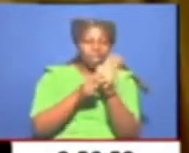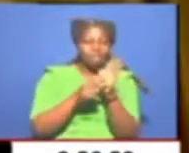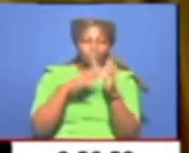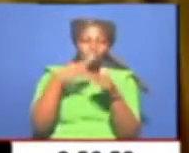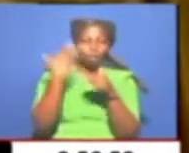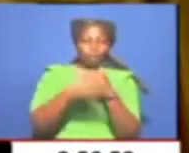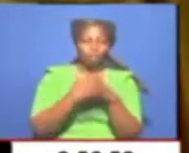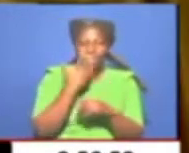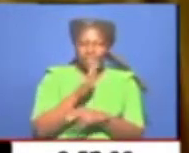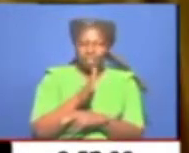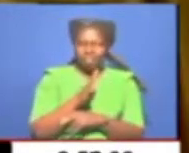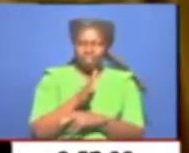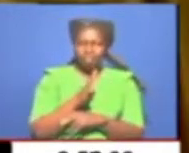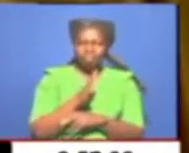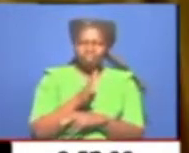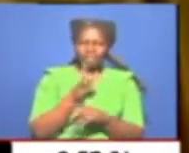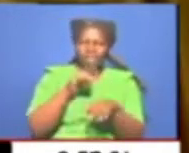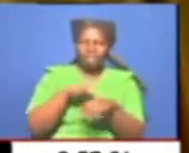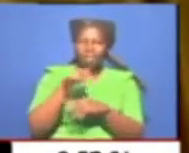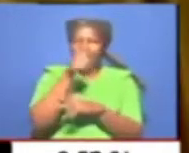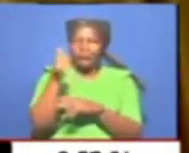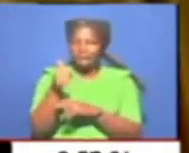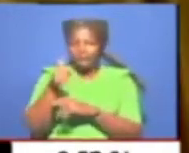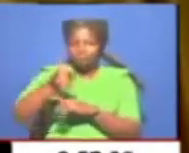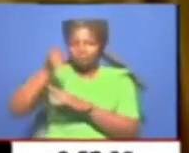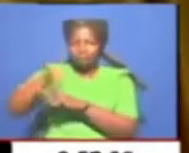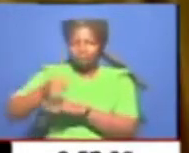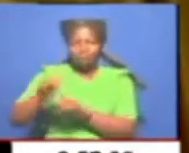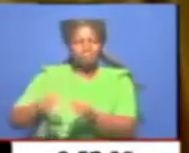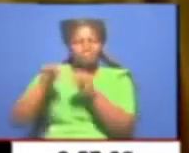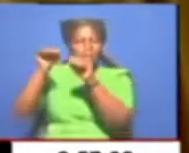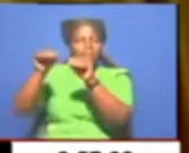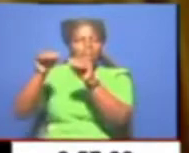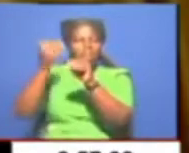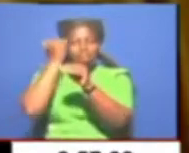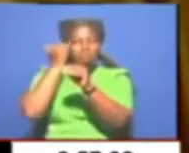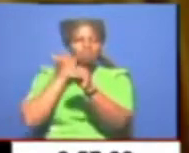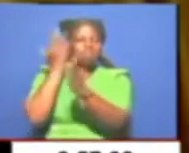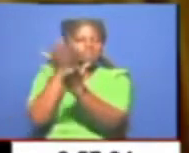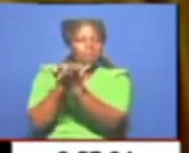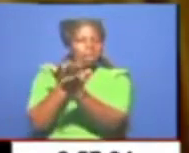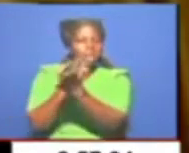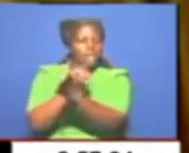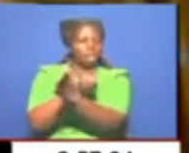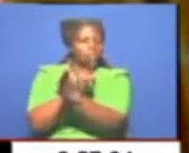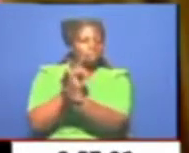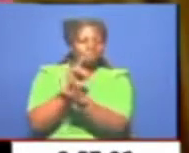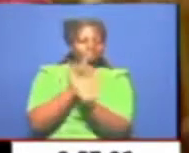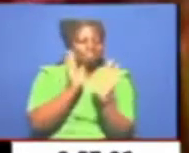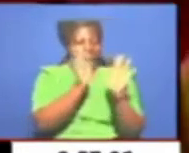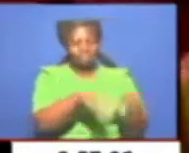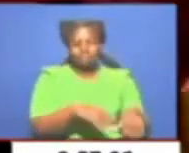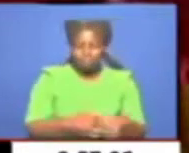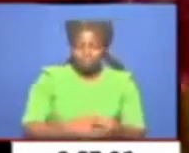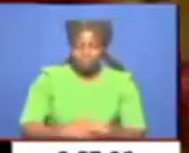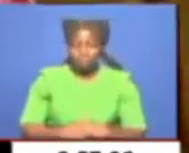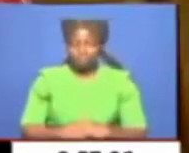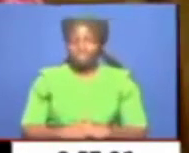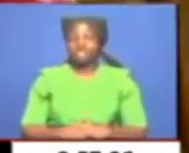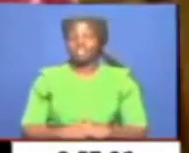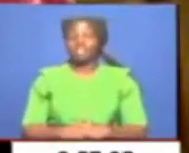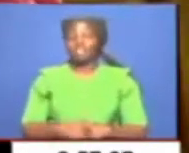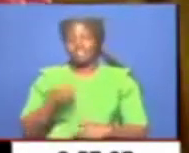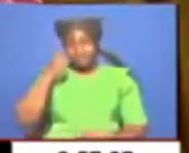when other judges were being promoted to the Court of Appeal, they were left out. I mean, for us Kenyan